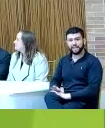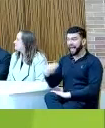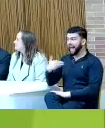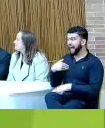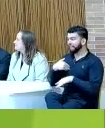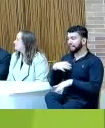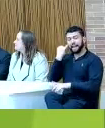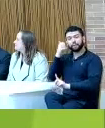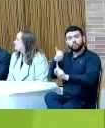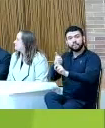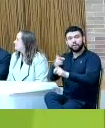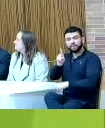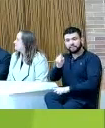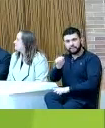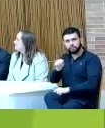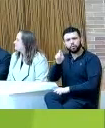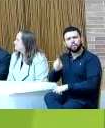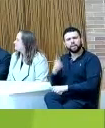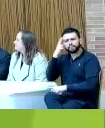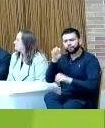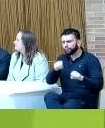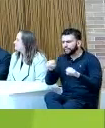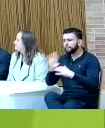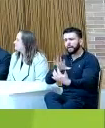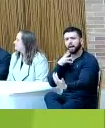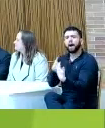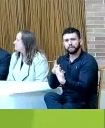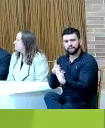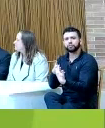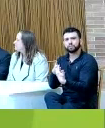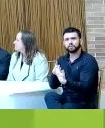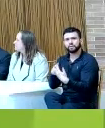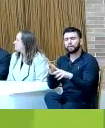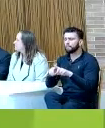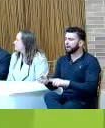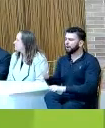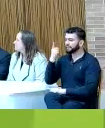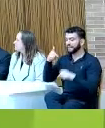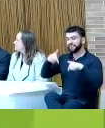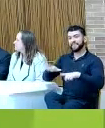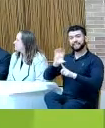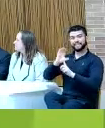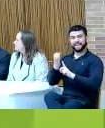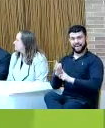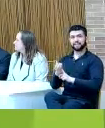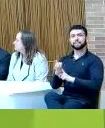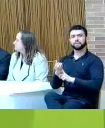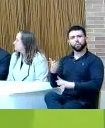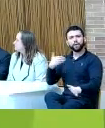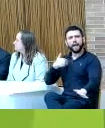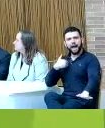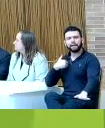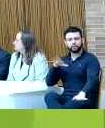reasonably accommodated and in this particular case furthermore the accommodation entailed of course allowing the presence of the